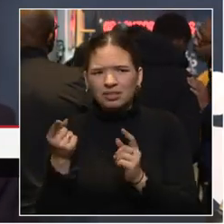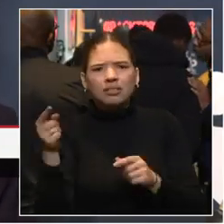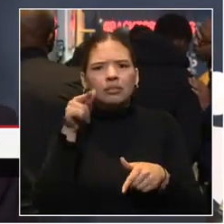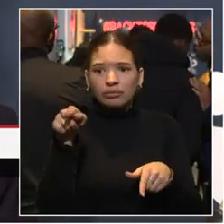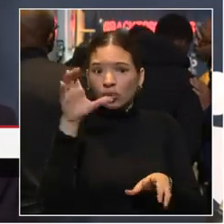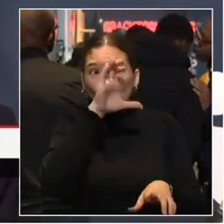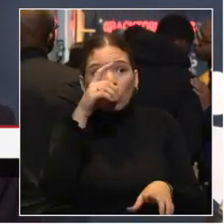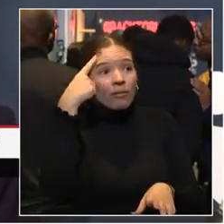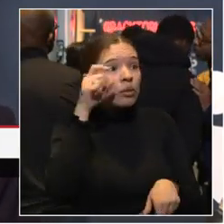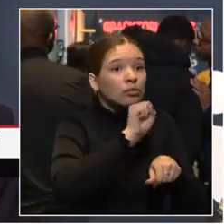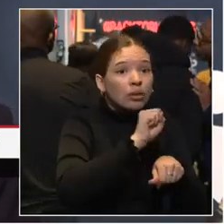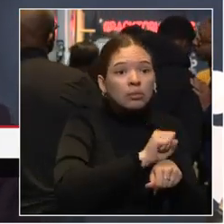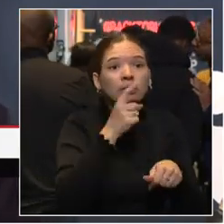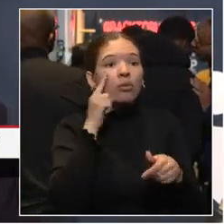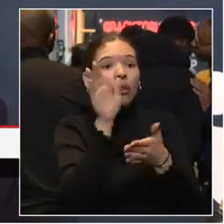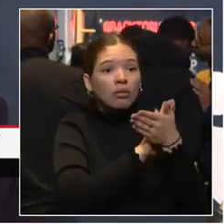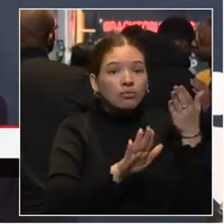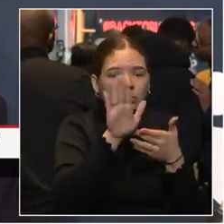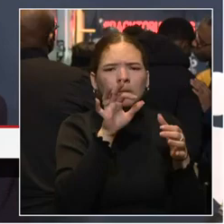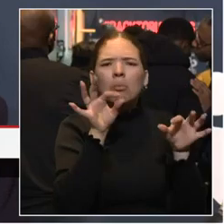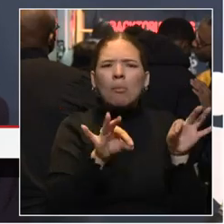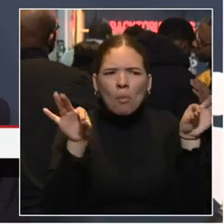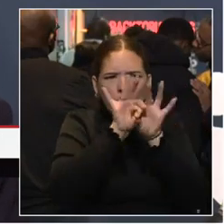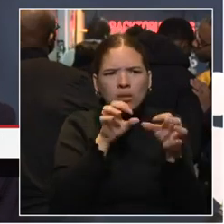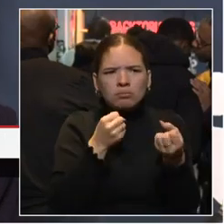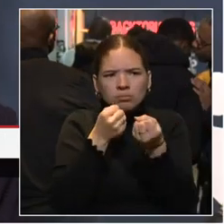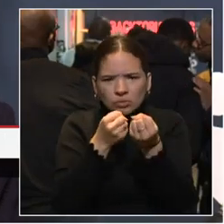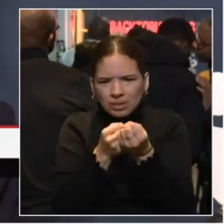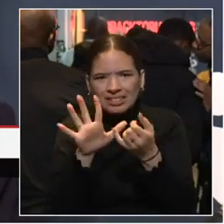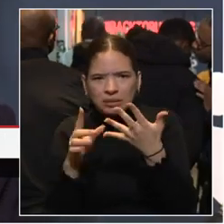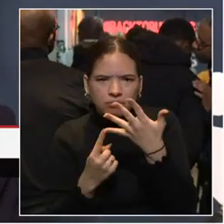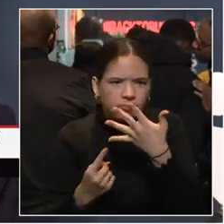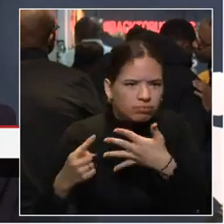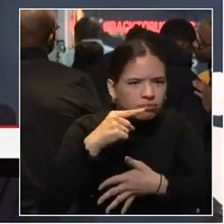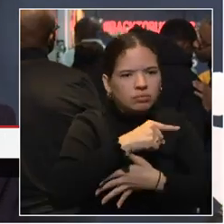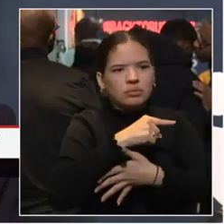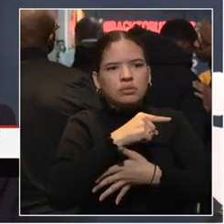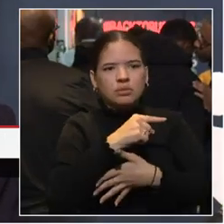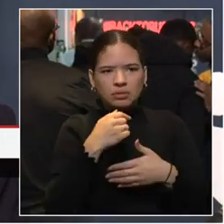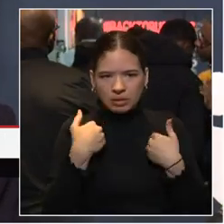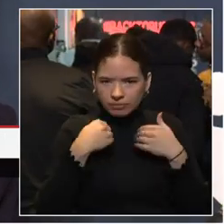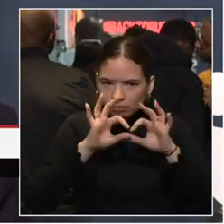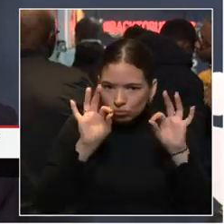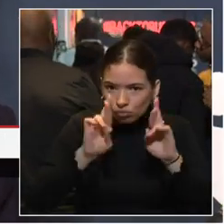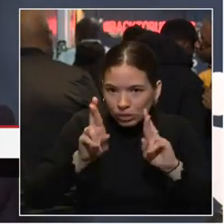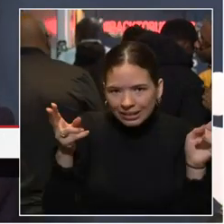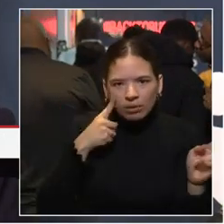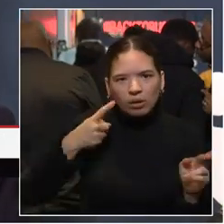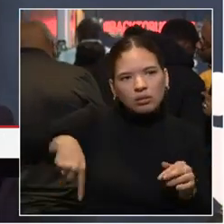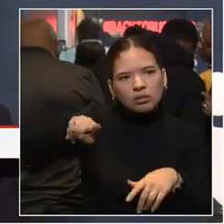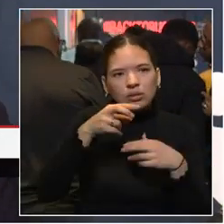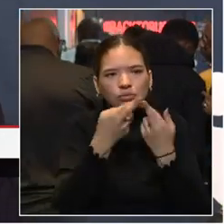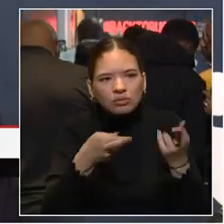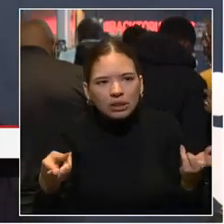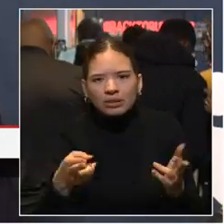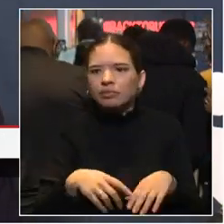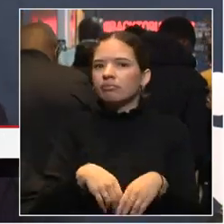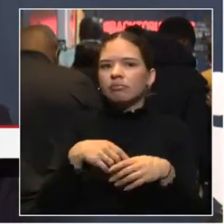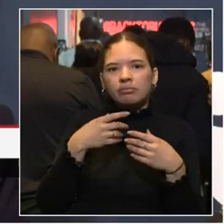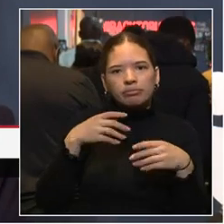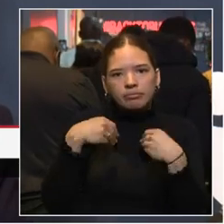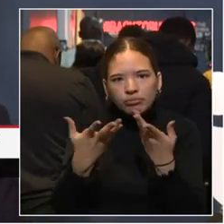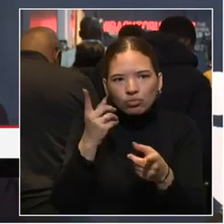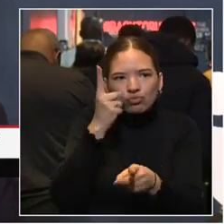finishing college and you have what you need, that you're being supported in choosing a field that's going to allow you to get a